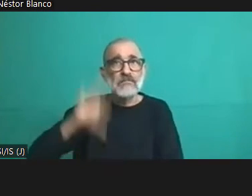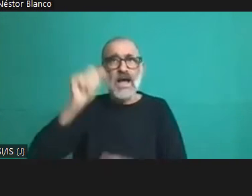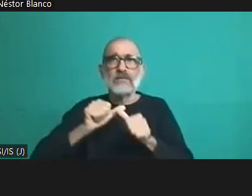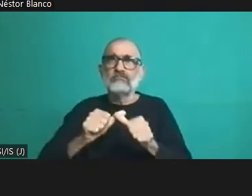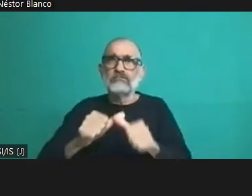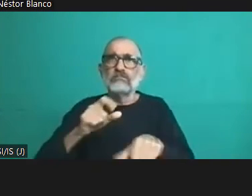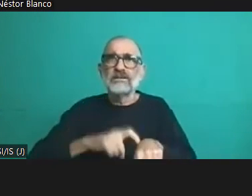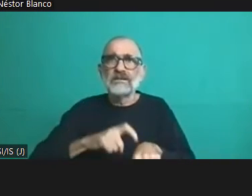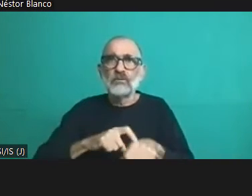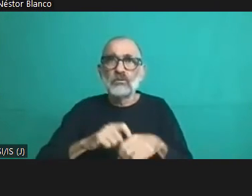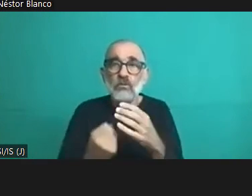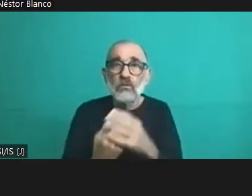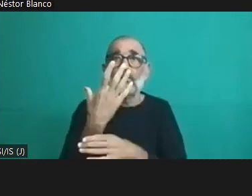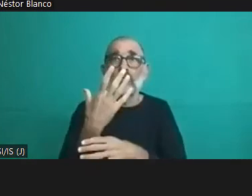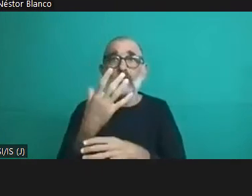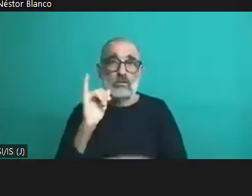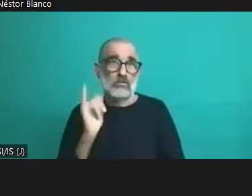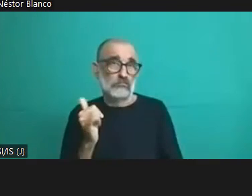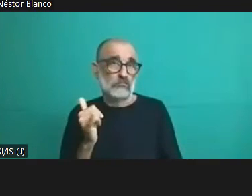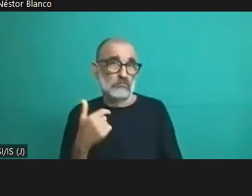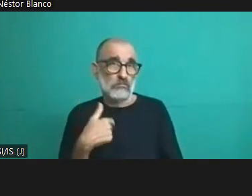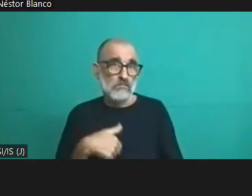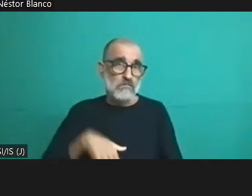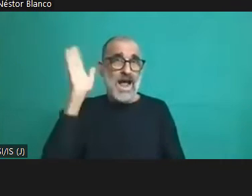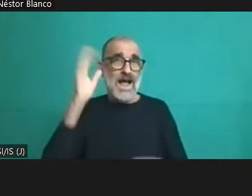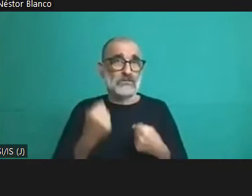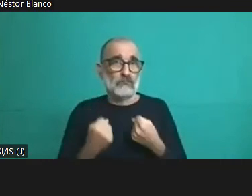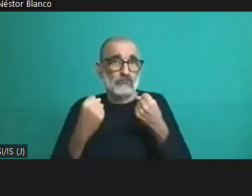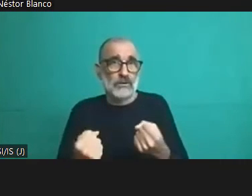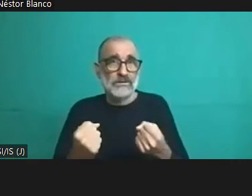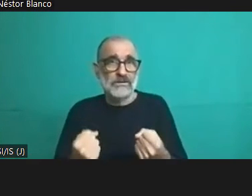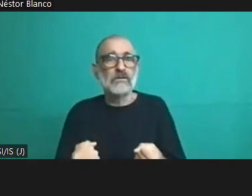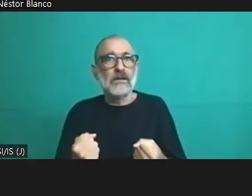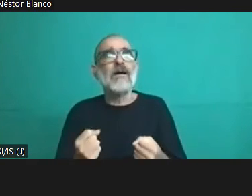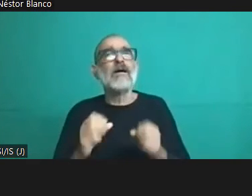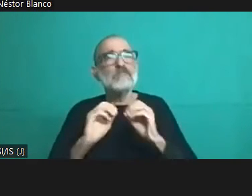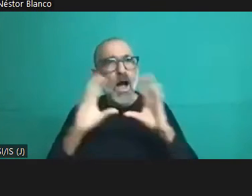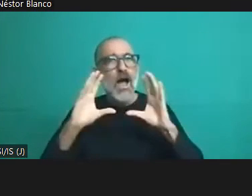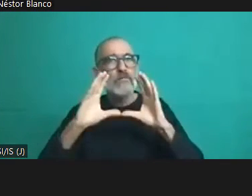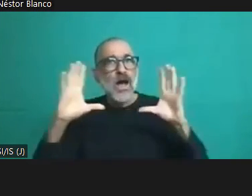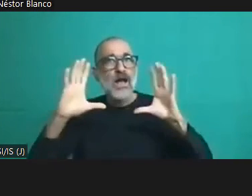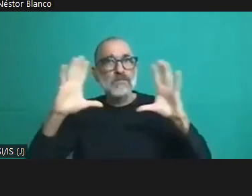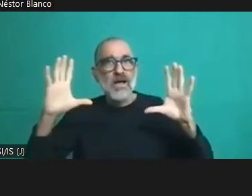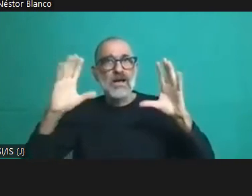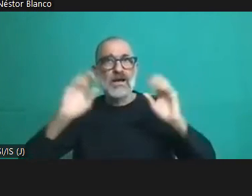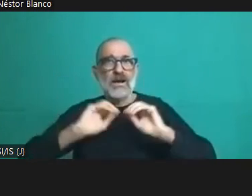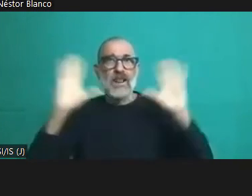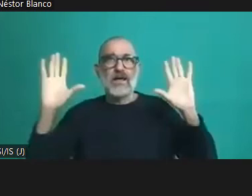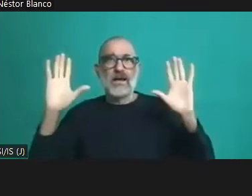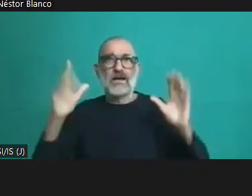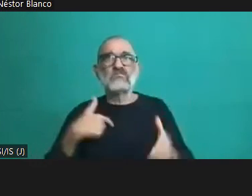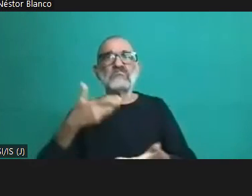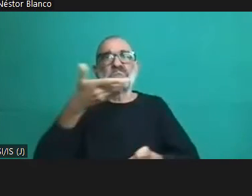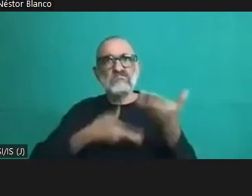this approach at the EMT hospitals as a model is